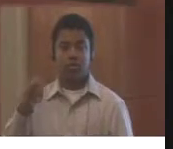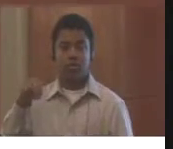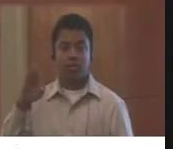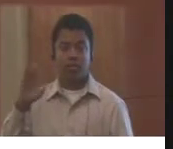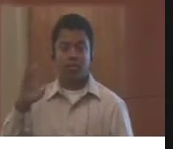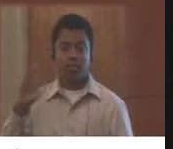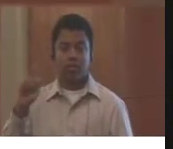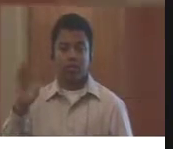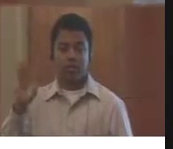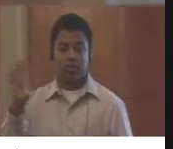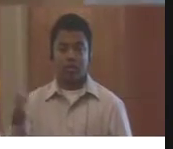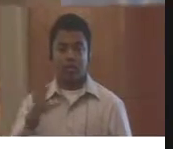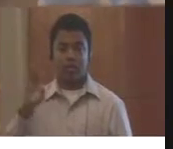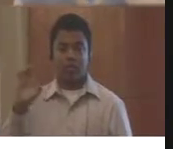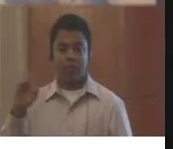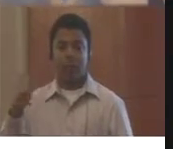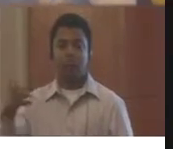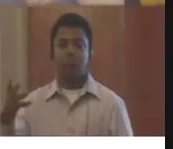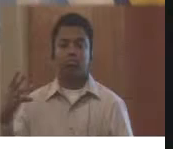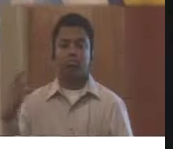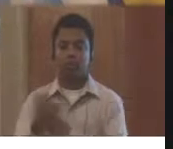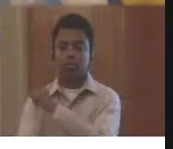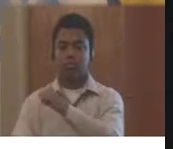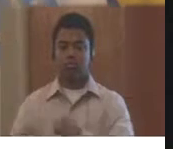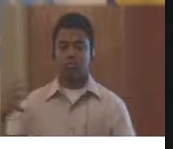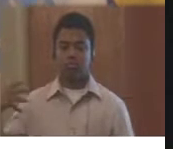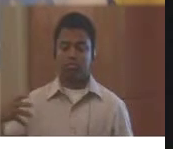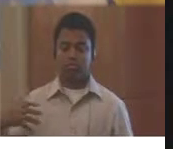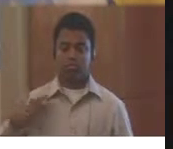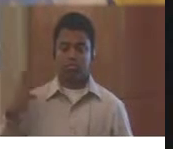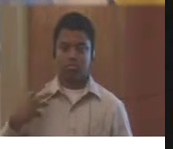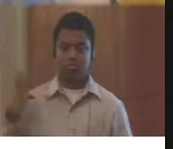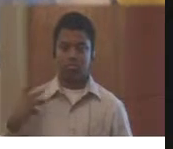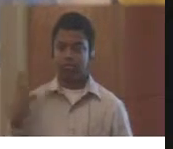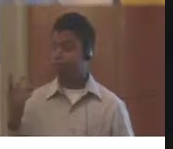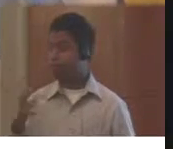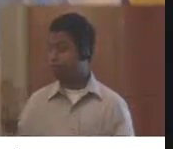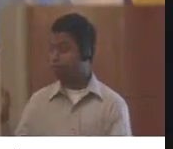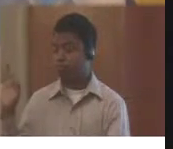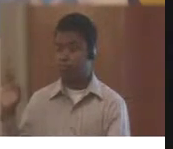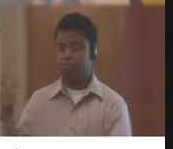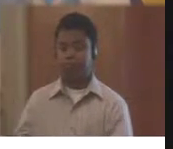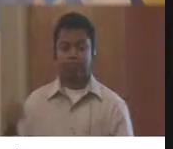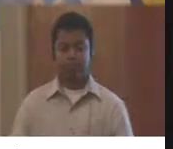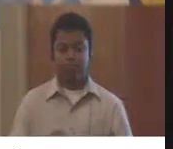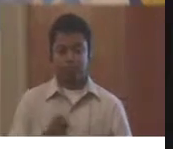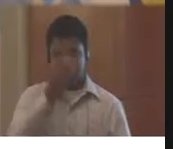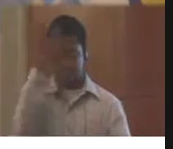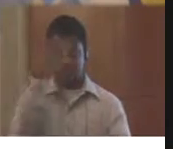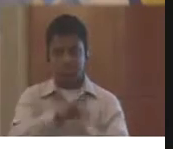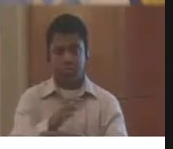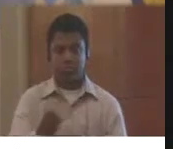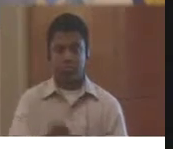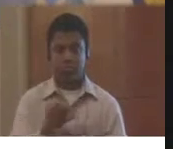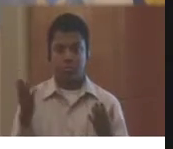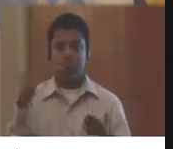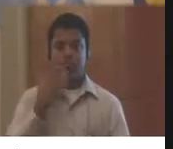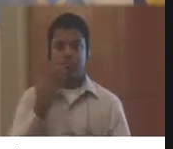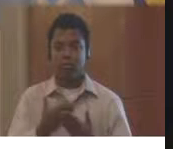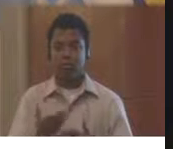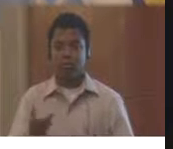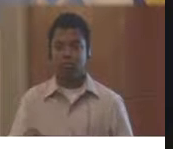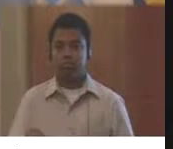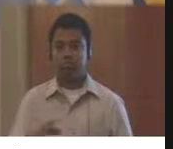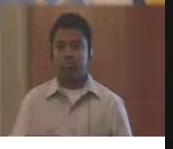he is now representing all of the local governments. Good afternoon, thank you. He